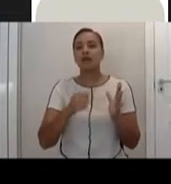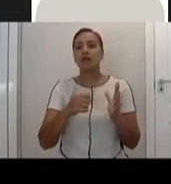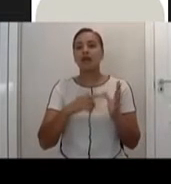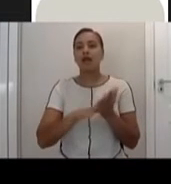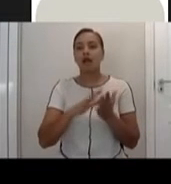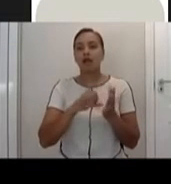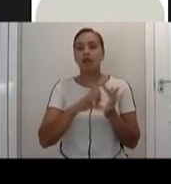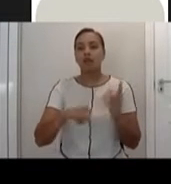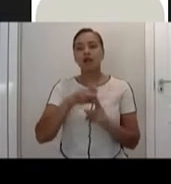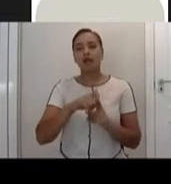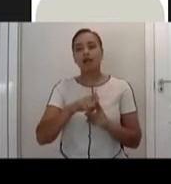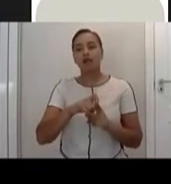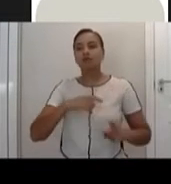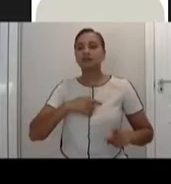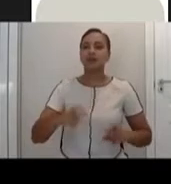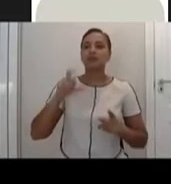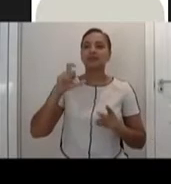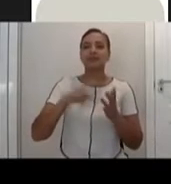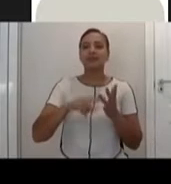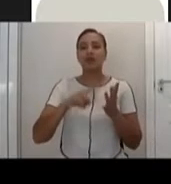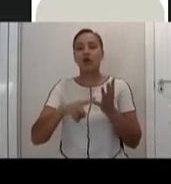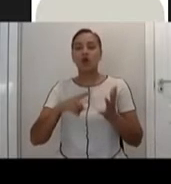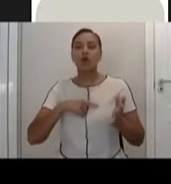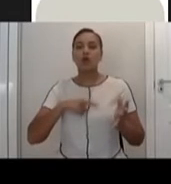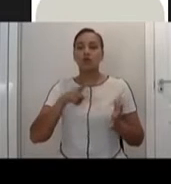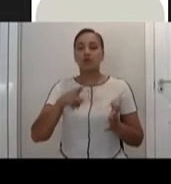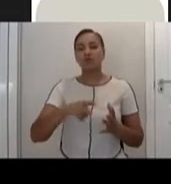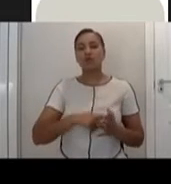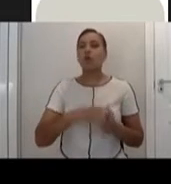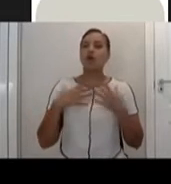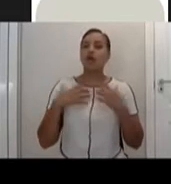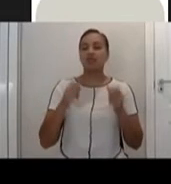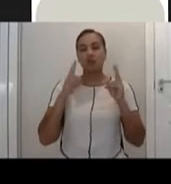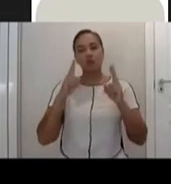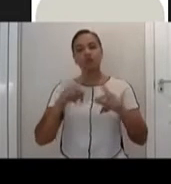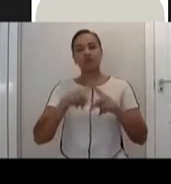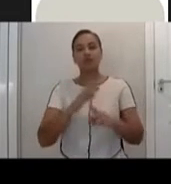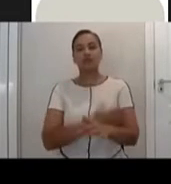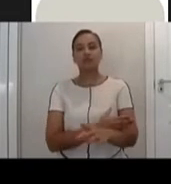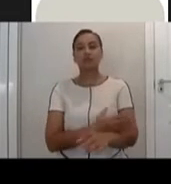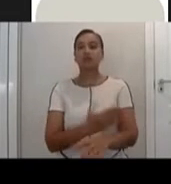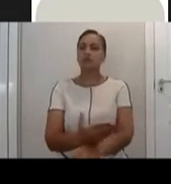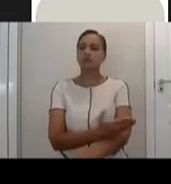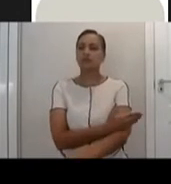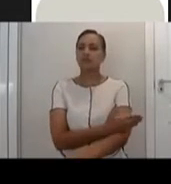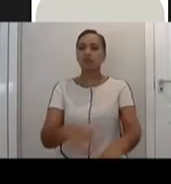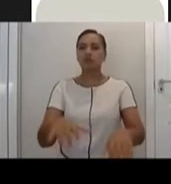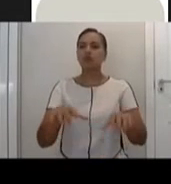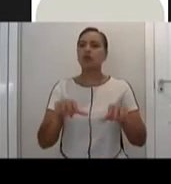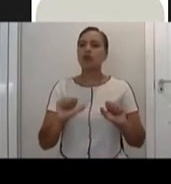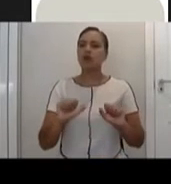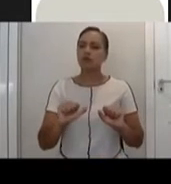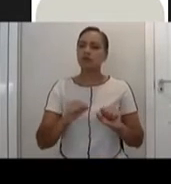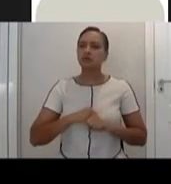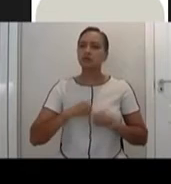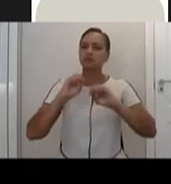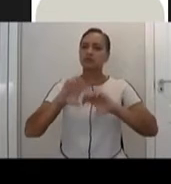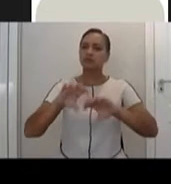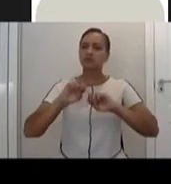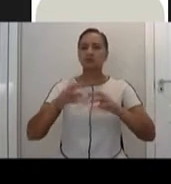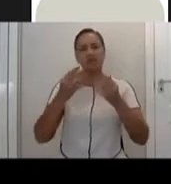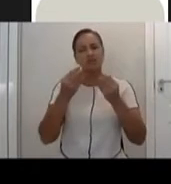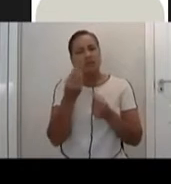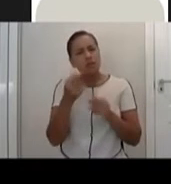Acting Chief Exec for Healthwatch Enfield. And before we start, I'll just give you some kind of what we call housekeeping,